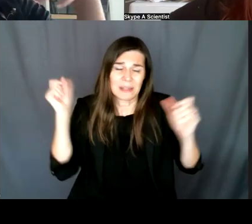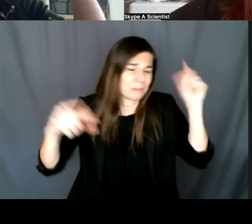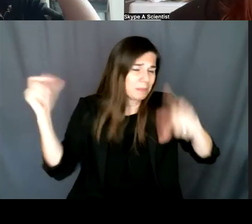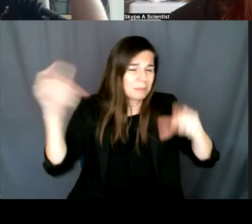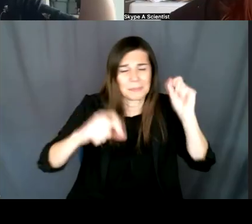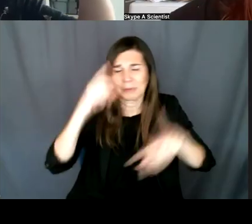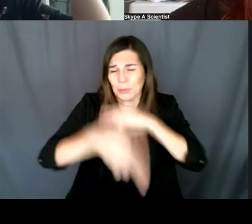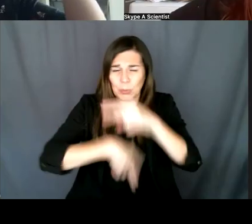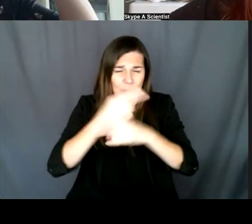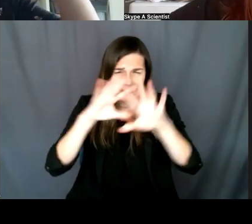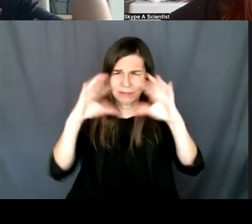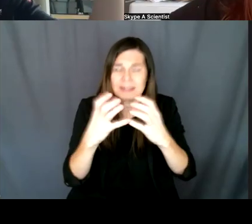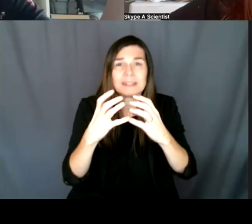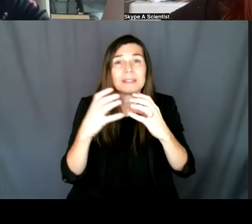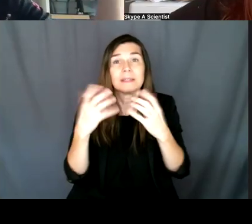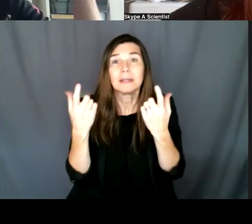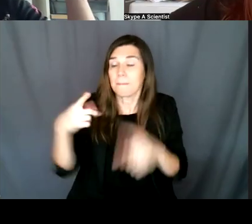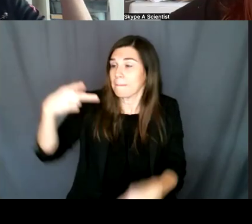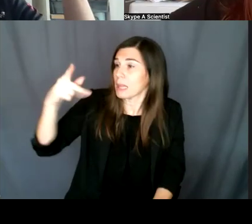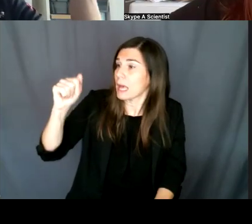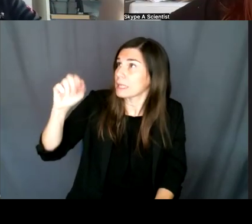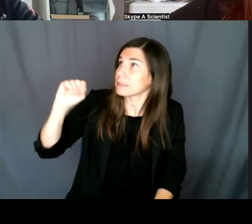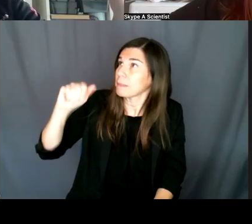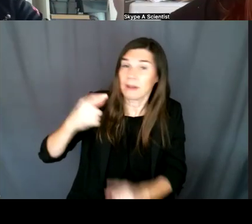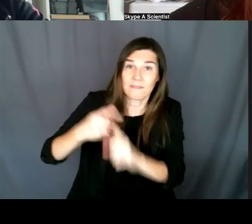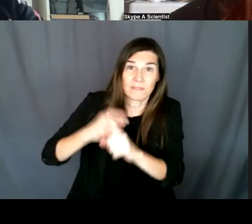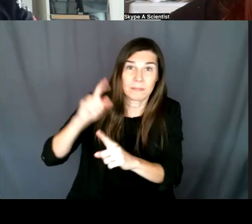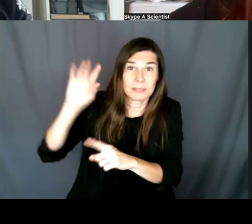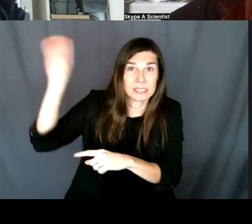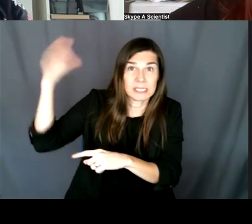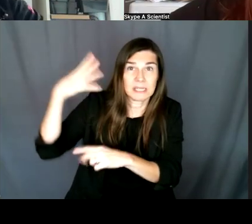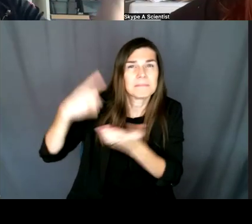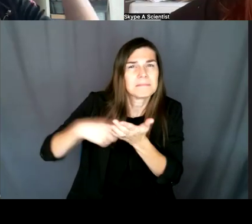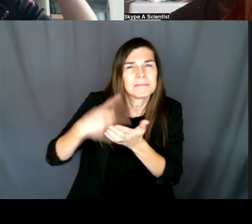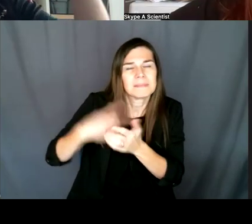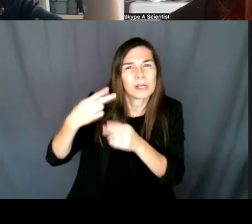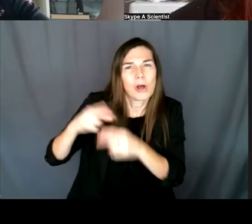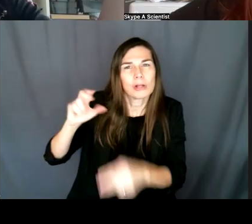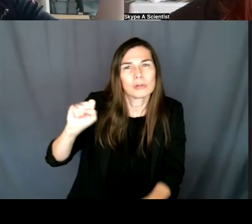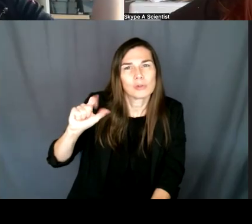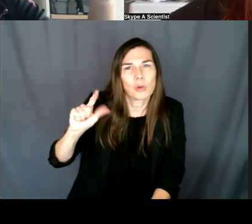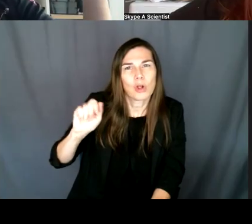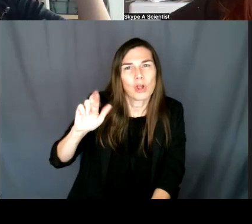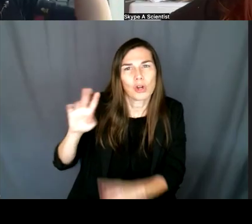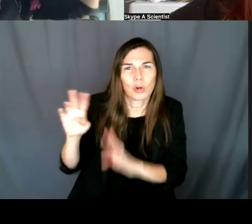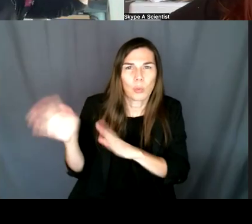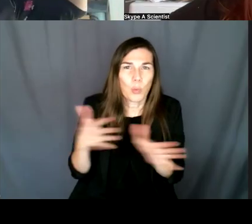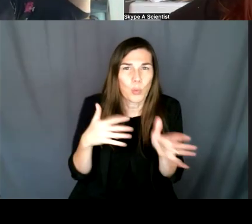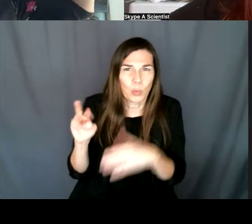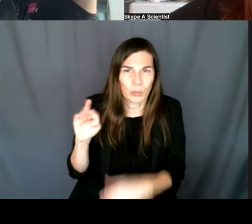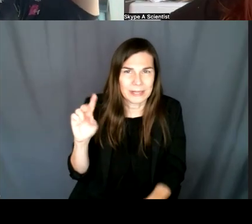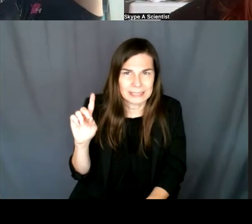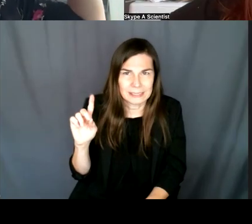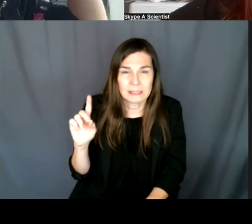So when this plasma comes from the sun, like it's called a solar wind sometimes, when it comes from the sun, what we see